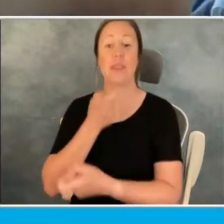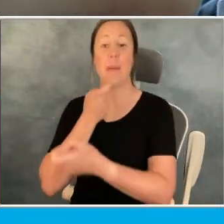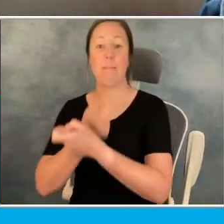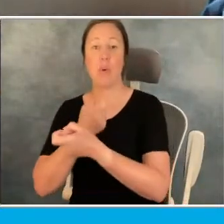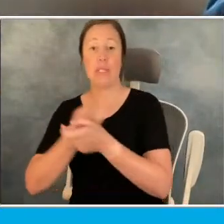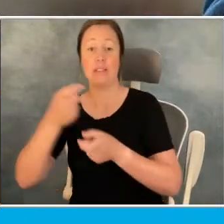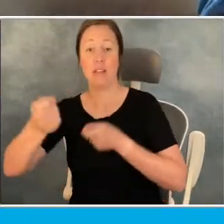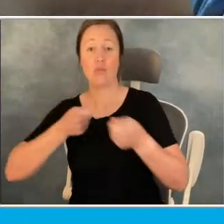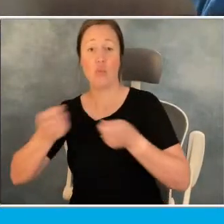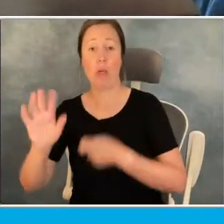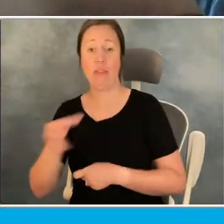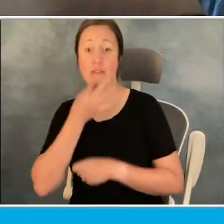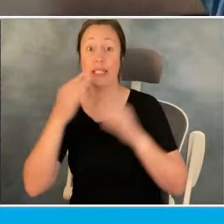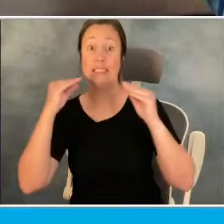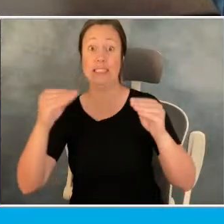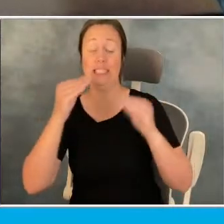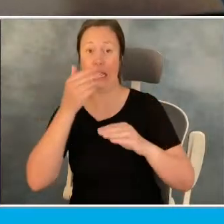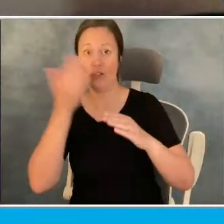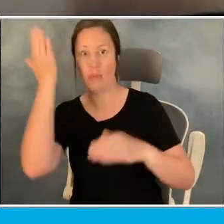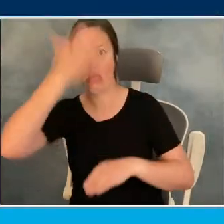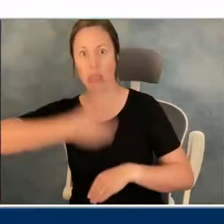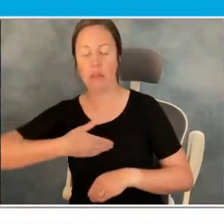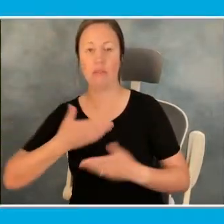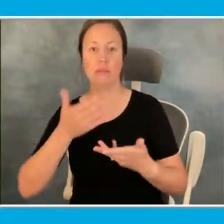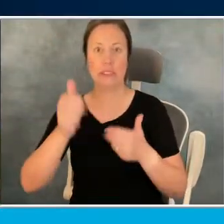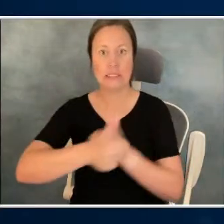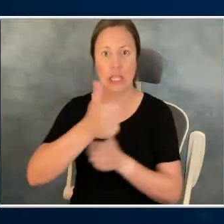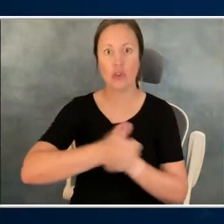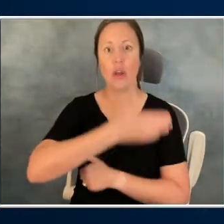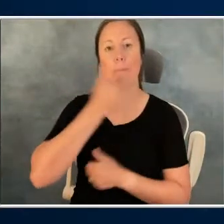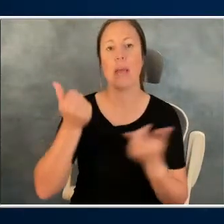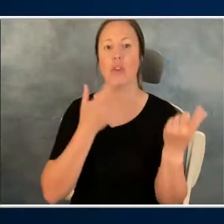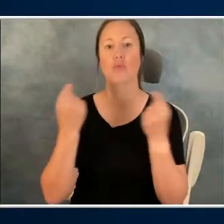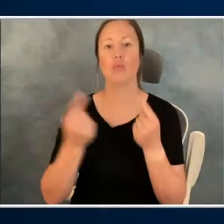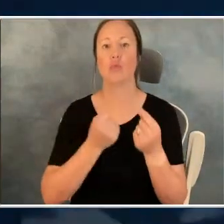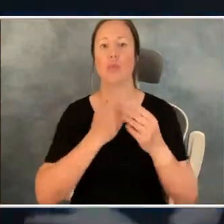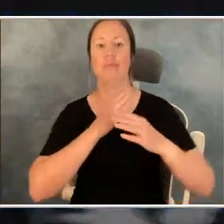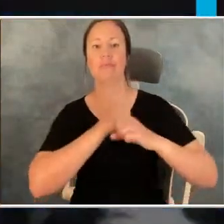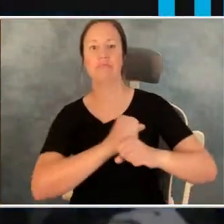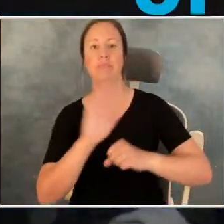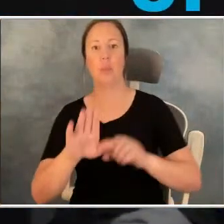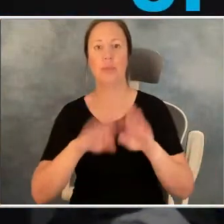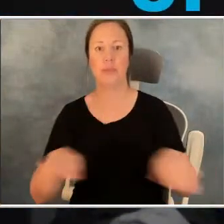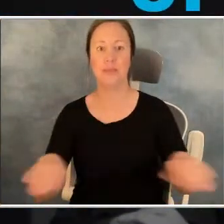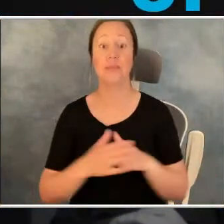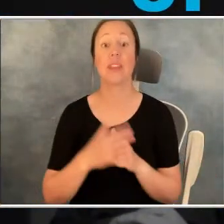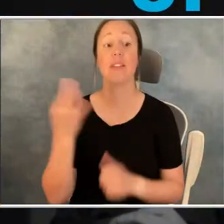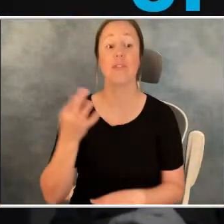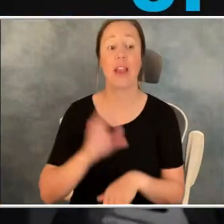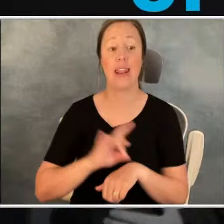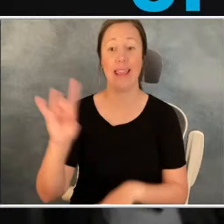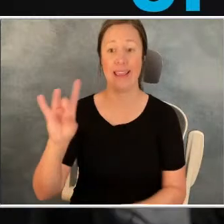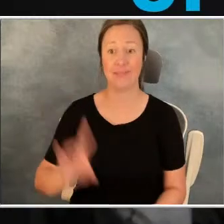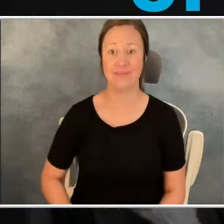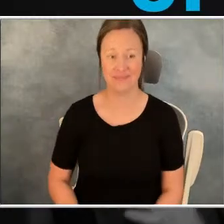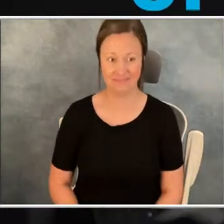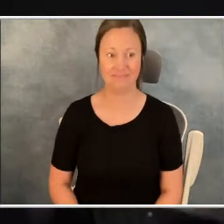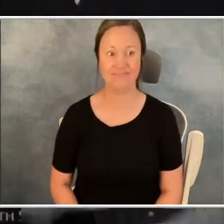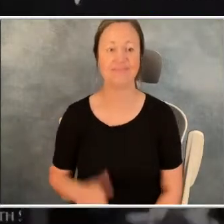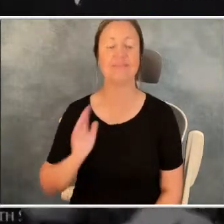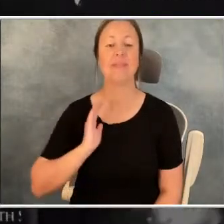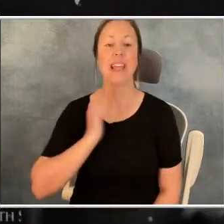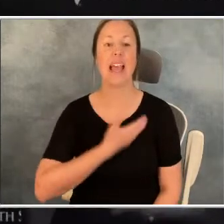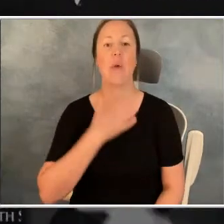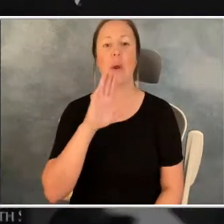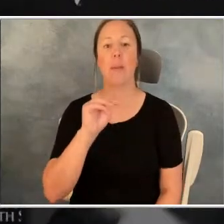dangers and best practices to keep your kids safe. Friday at 8. Subscribe to our Morning Medical Update